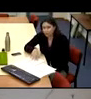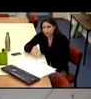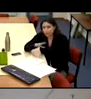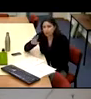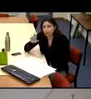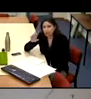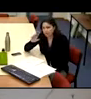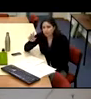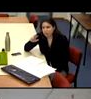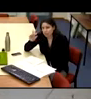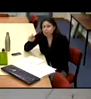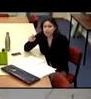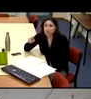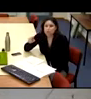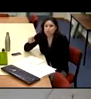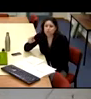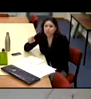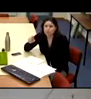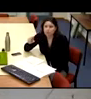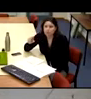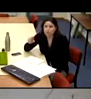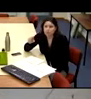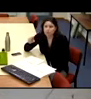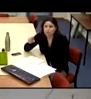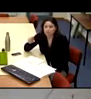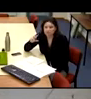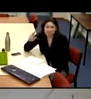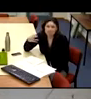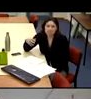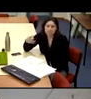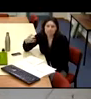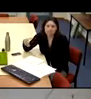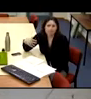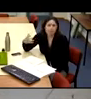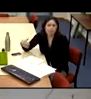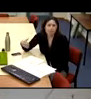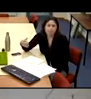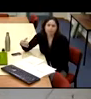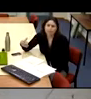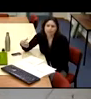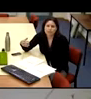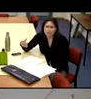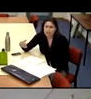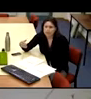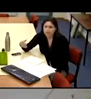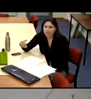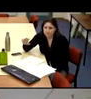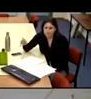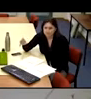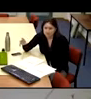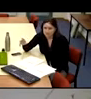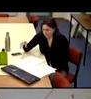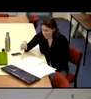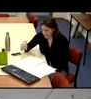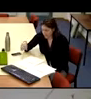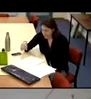So I will go briefly touch on the media findings, so you can just give a bit of a context about how refugees were represented here